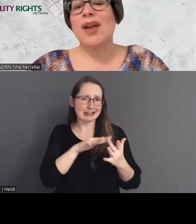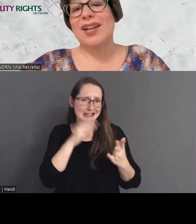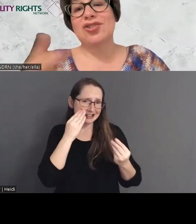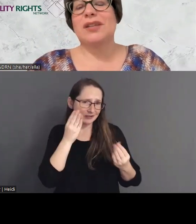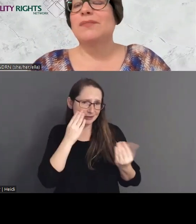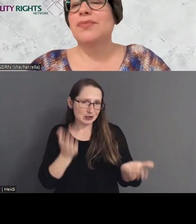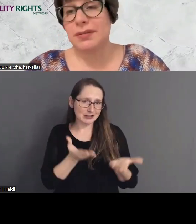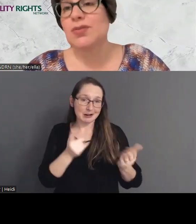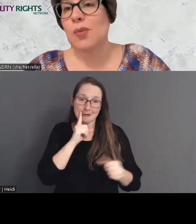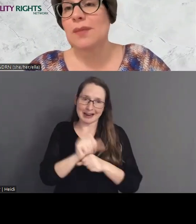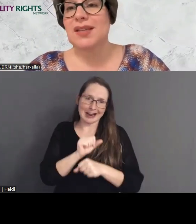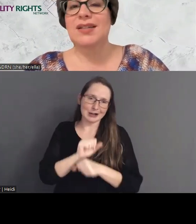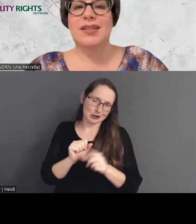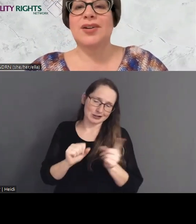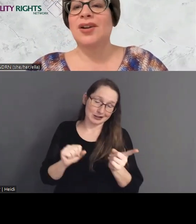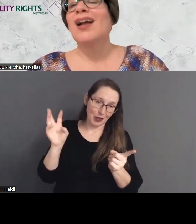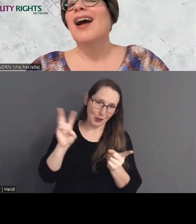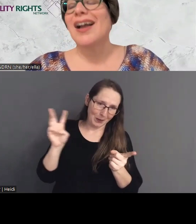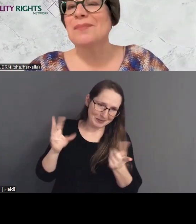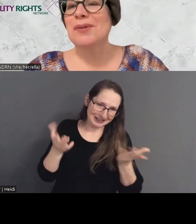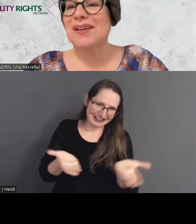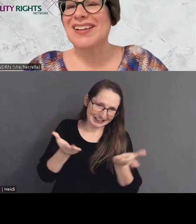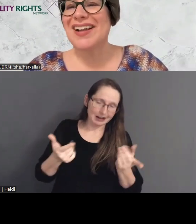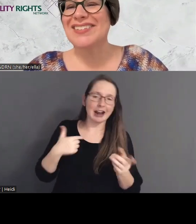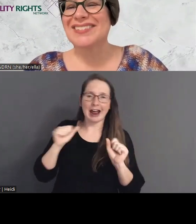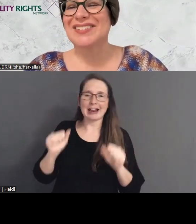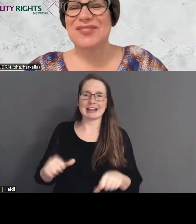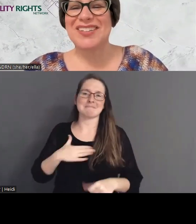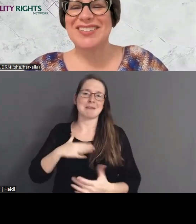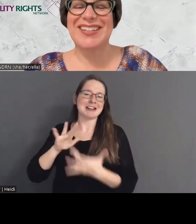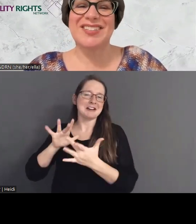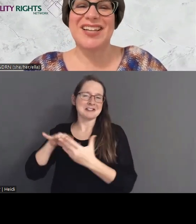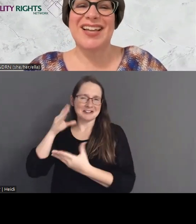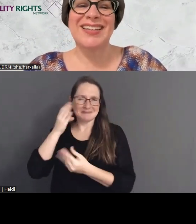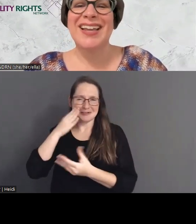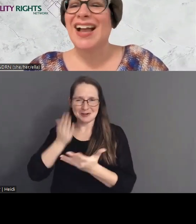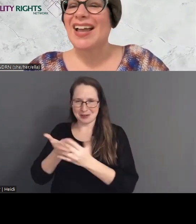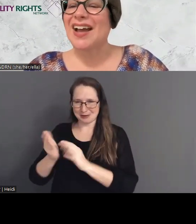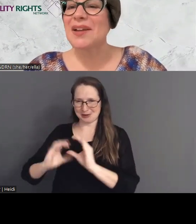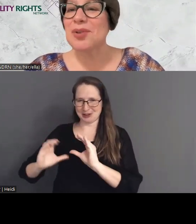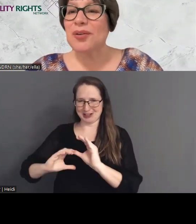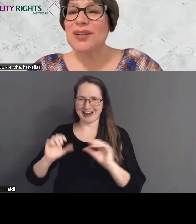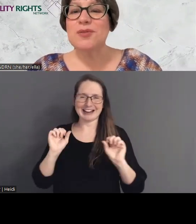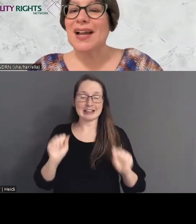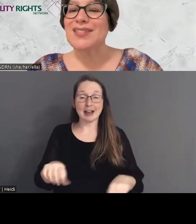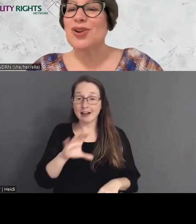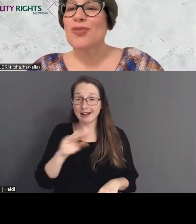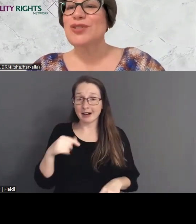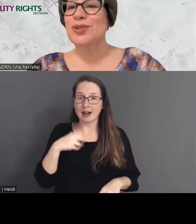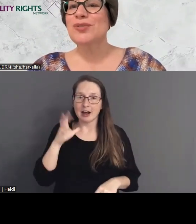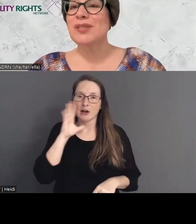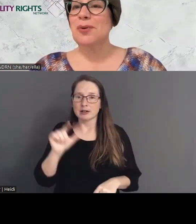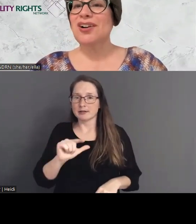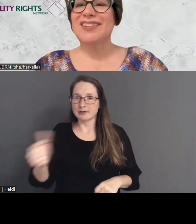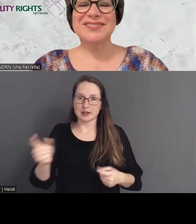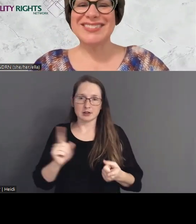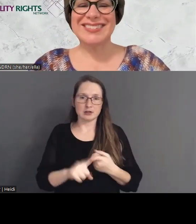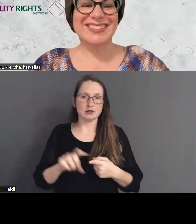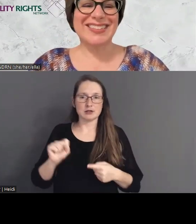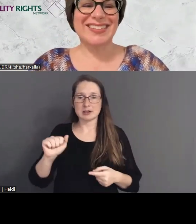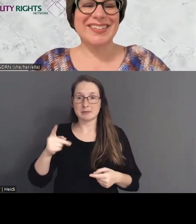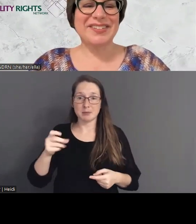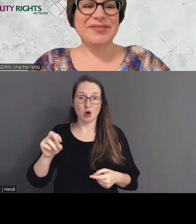information is here. Actually, the website's here. I can put my contact information in the chat, and I am going to pass it over to